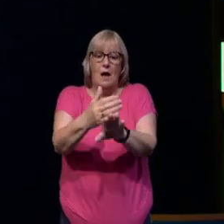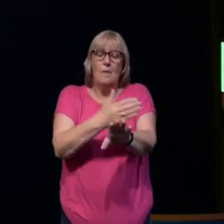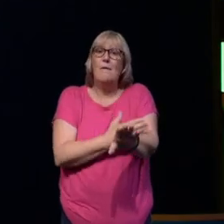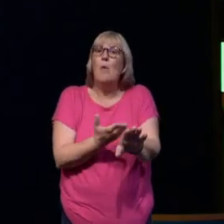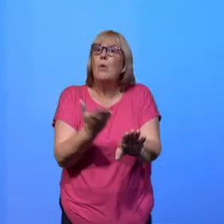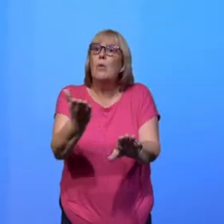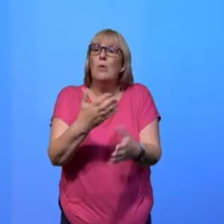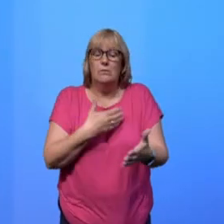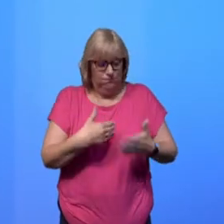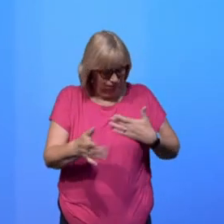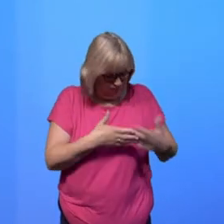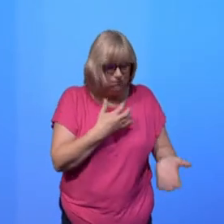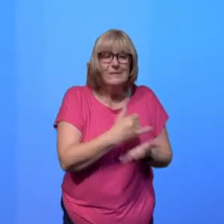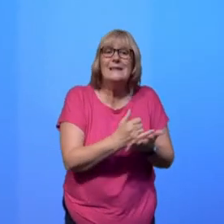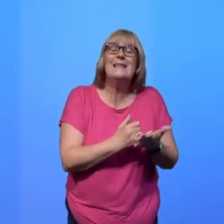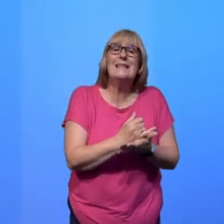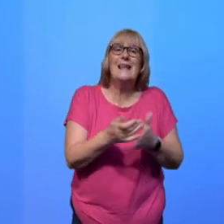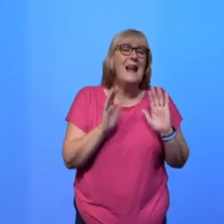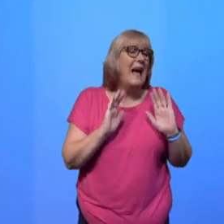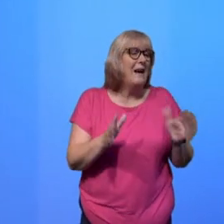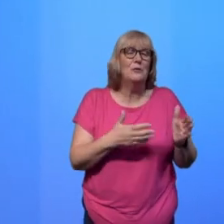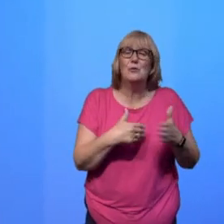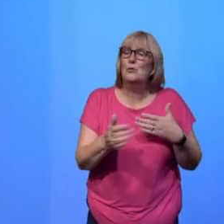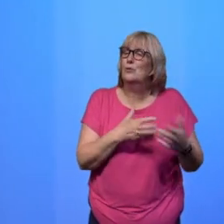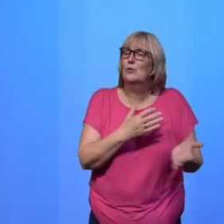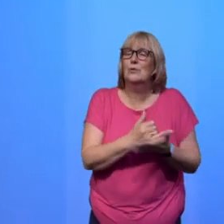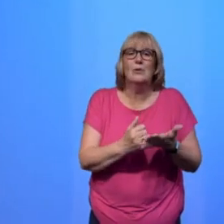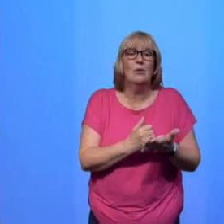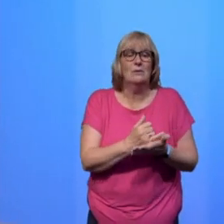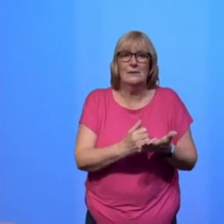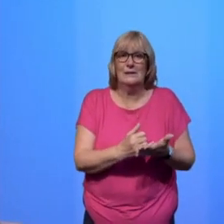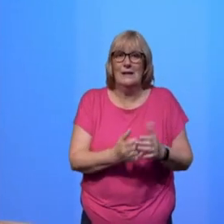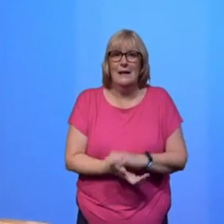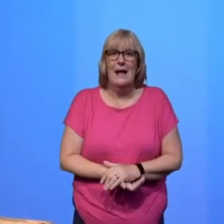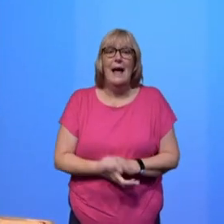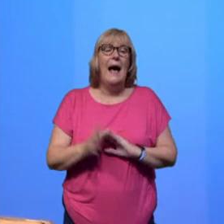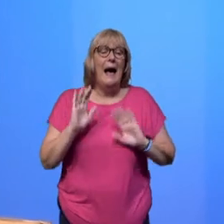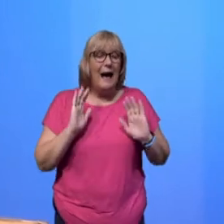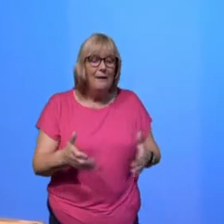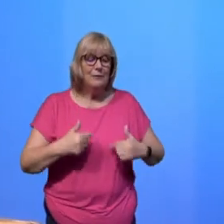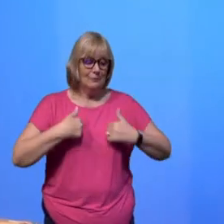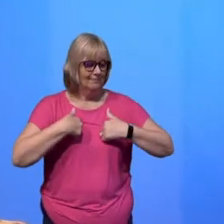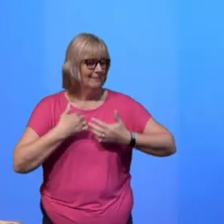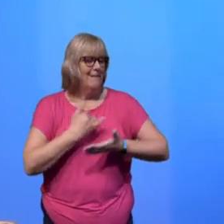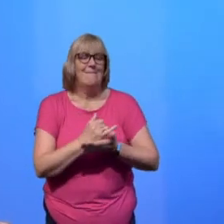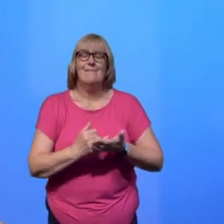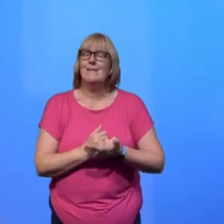go. It's absolutely crucial. We've got to be confessing our sin.